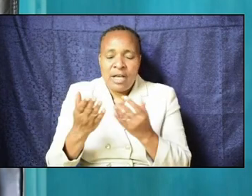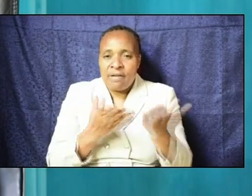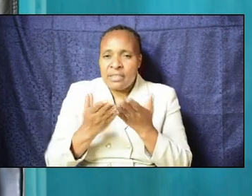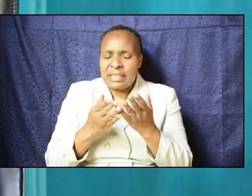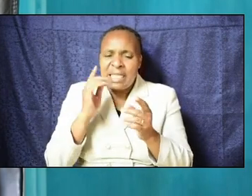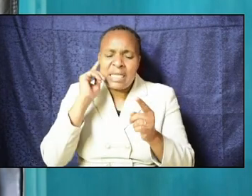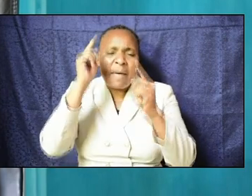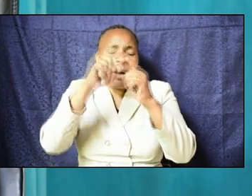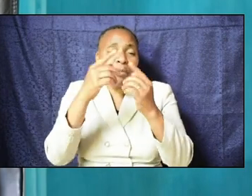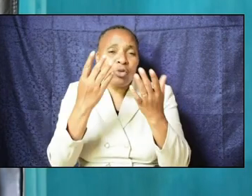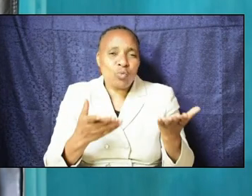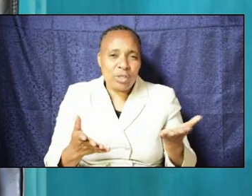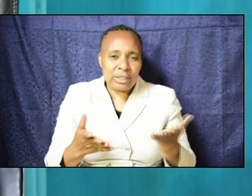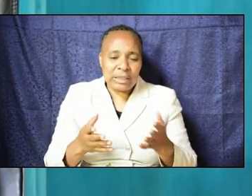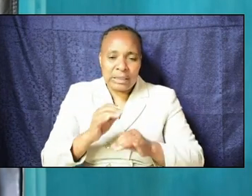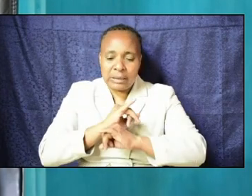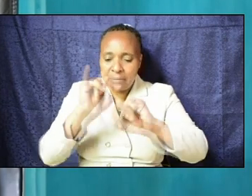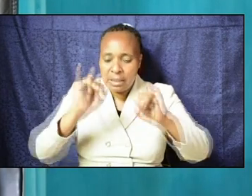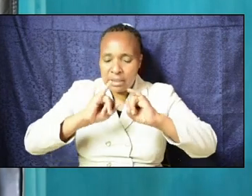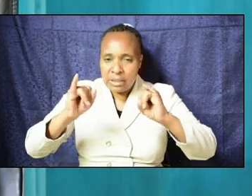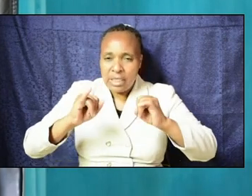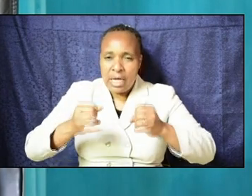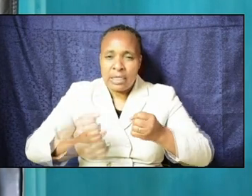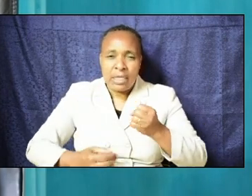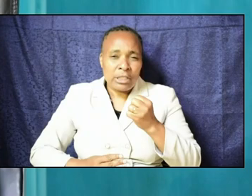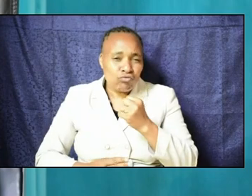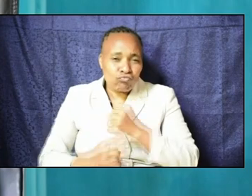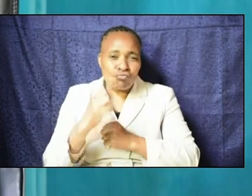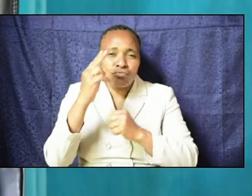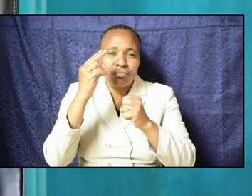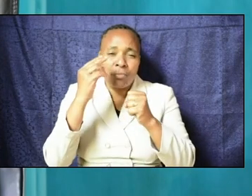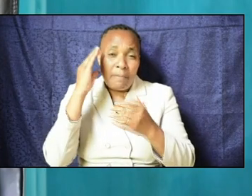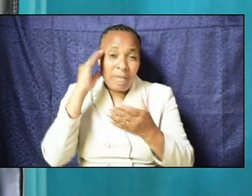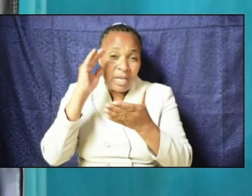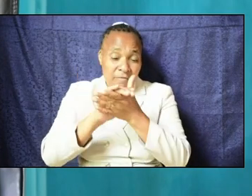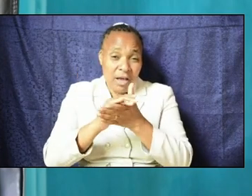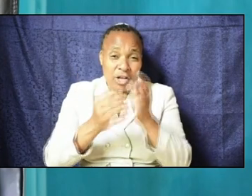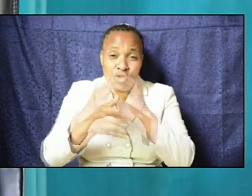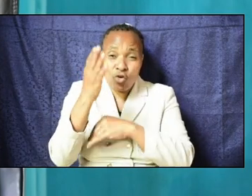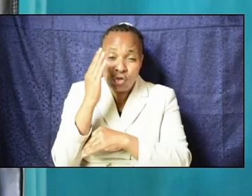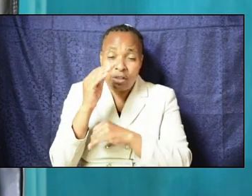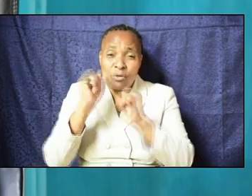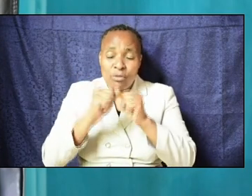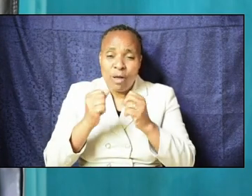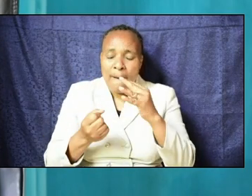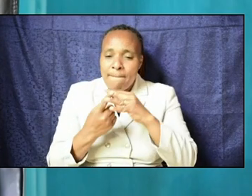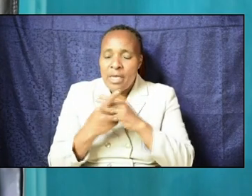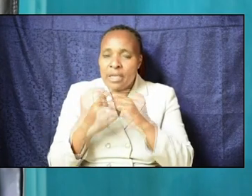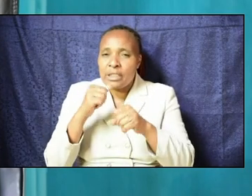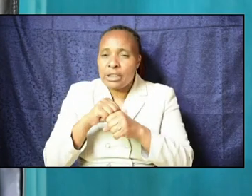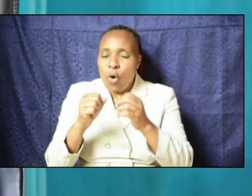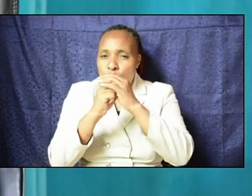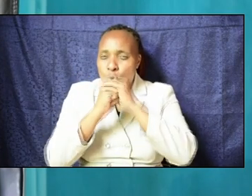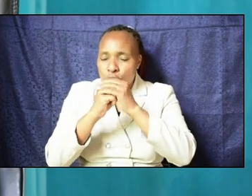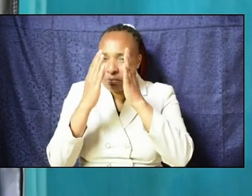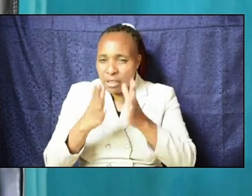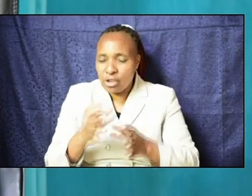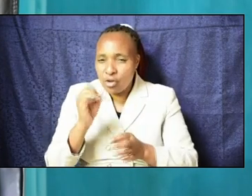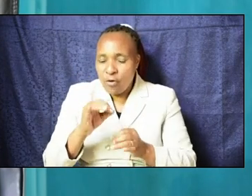his purpose that in purity and uprightness, the believer in God should appear in marked contrast to the worshippers of